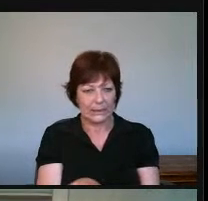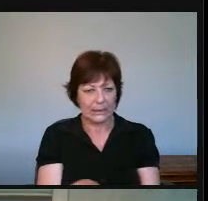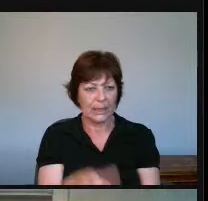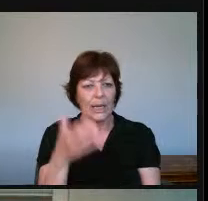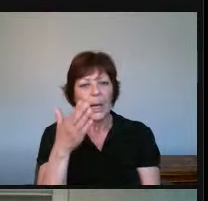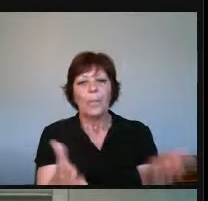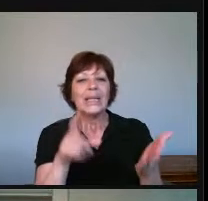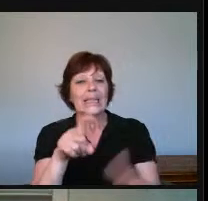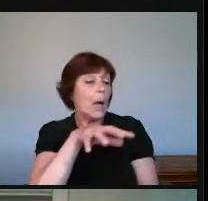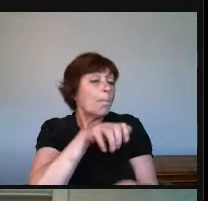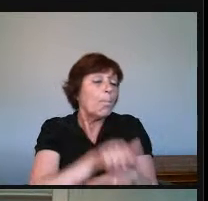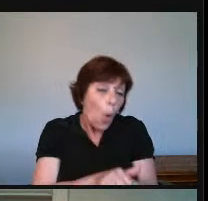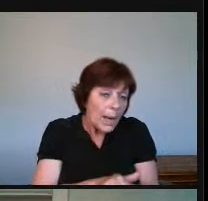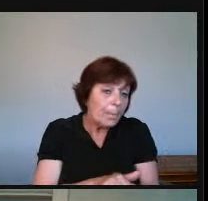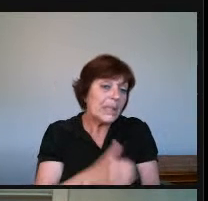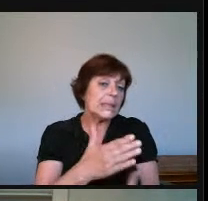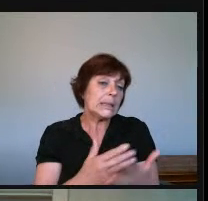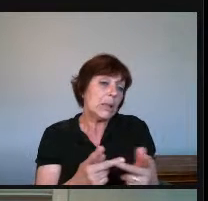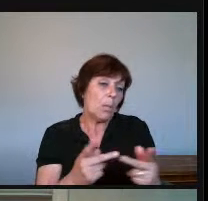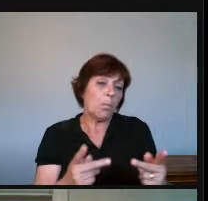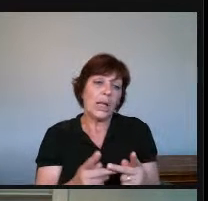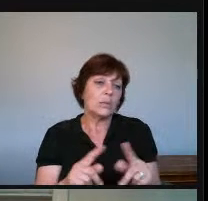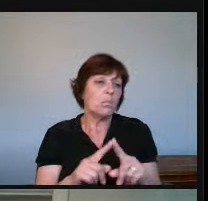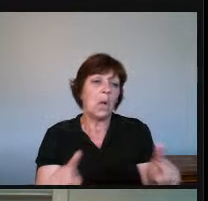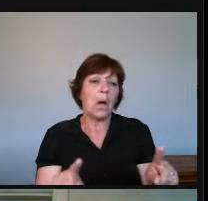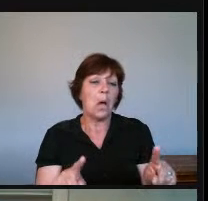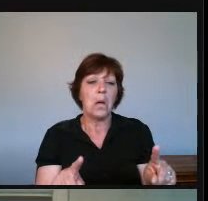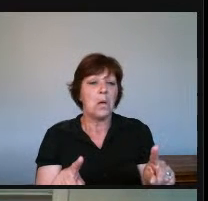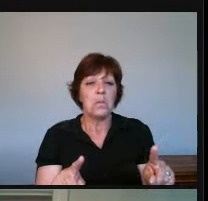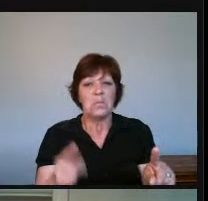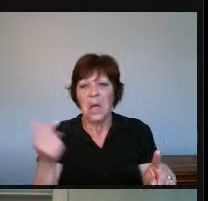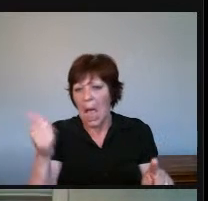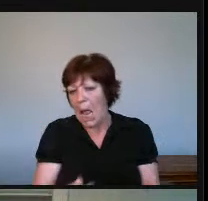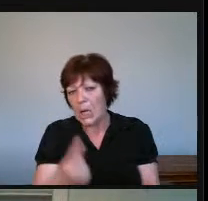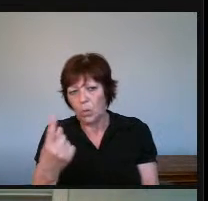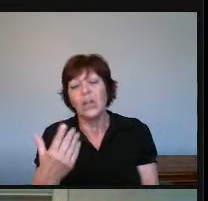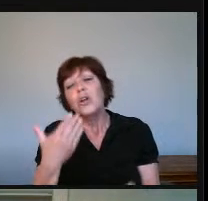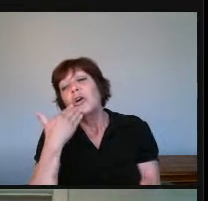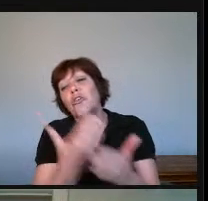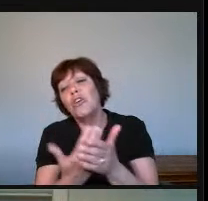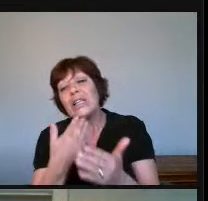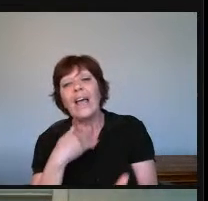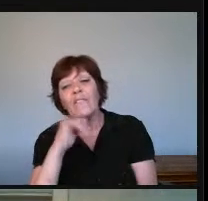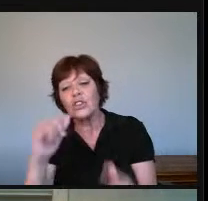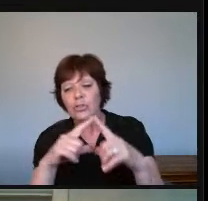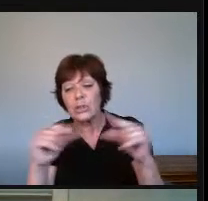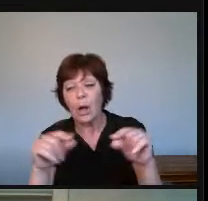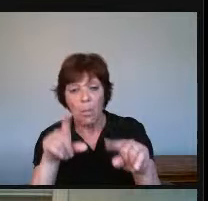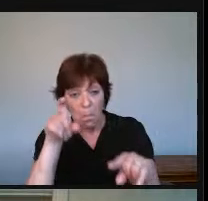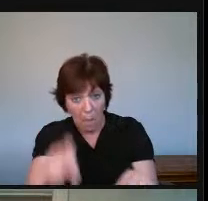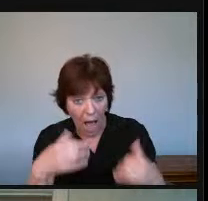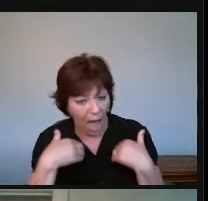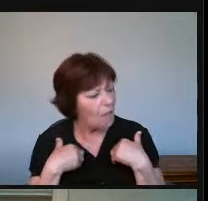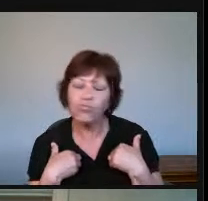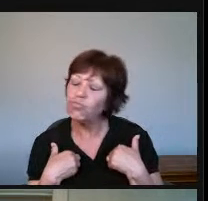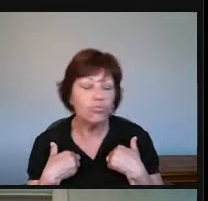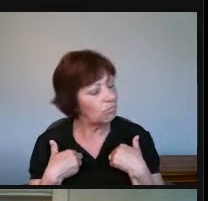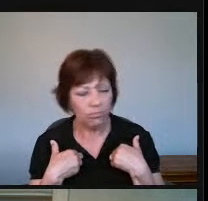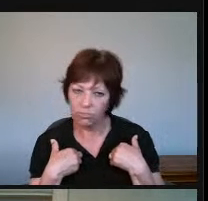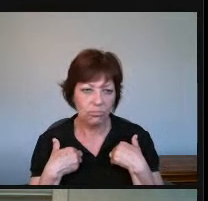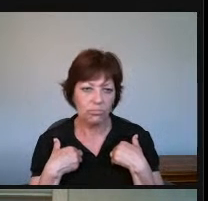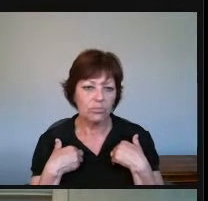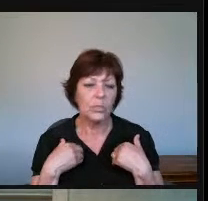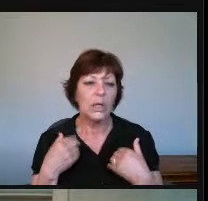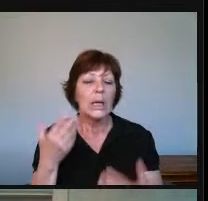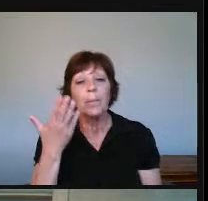might need an appointment, as we've talked about. It's also good to have an insurance card. That's always nice. You don't need to have an insurance card to get vaccinated. It may